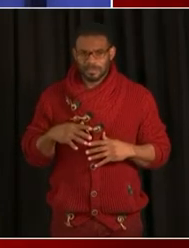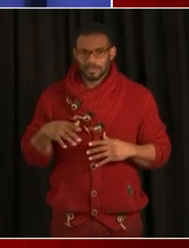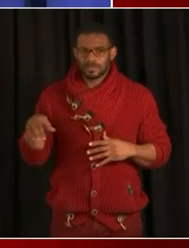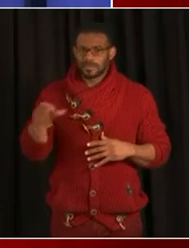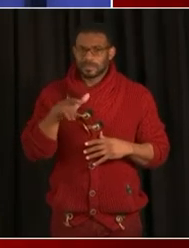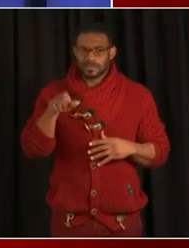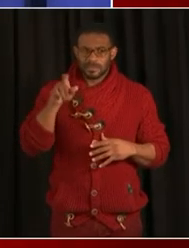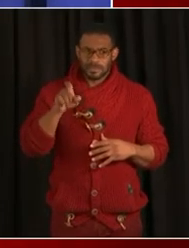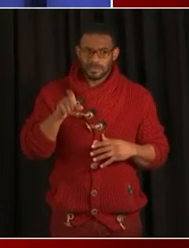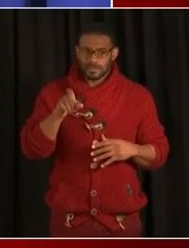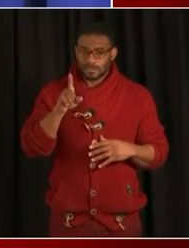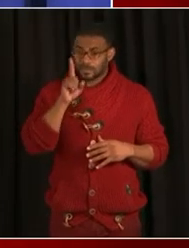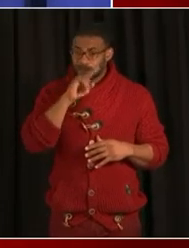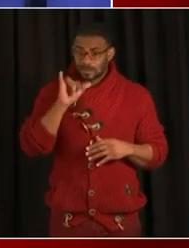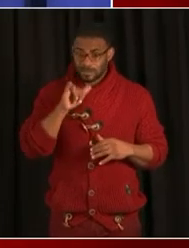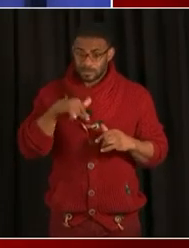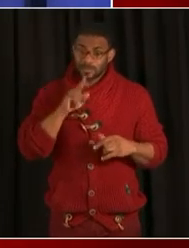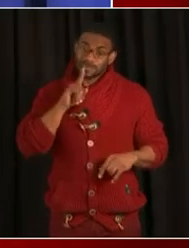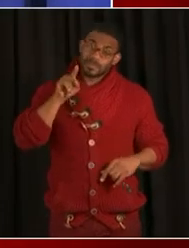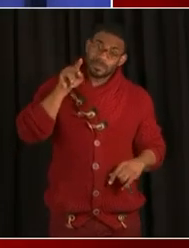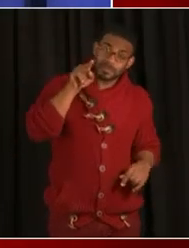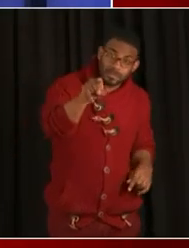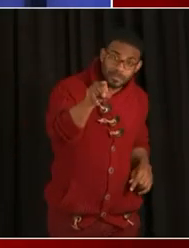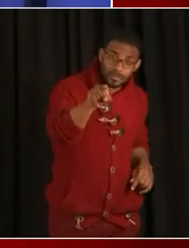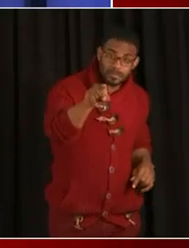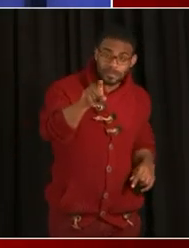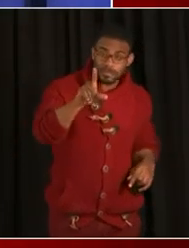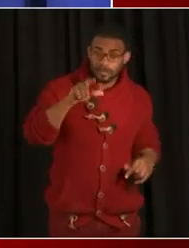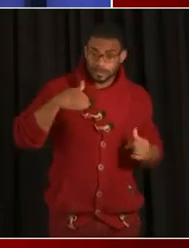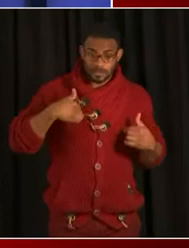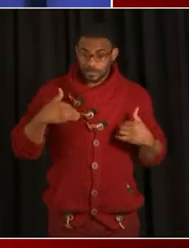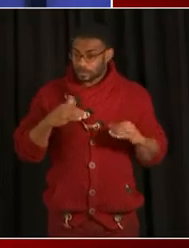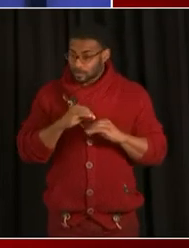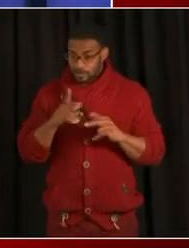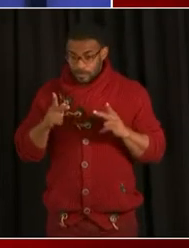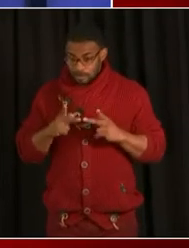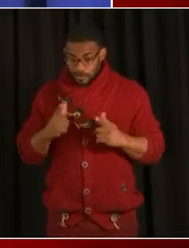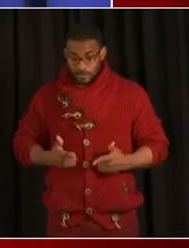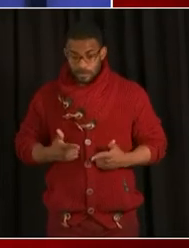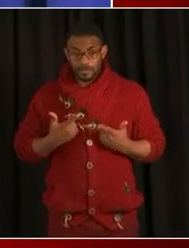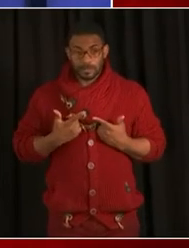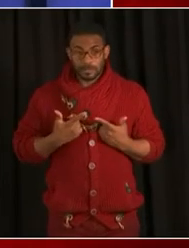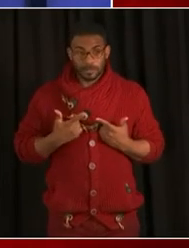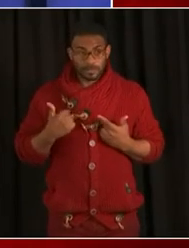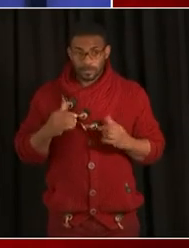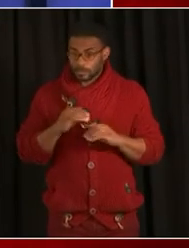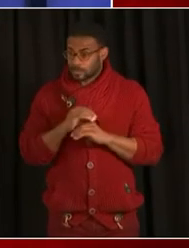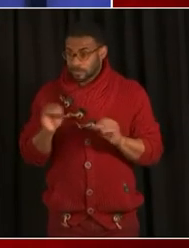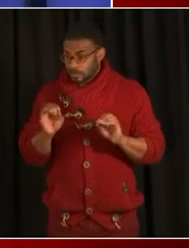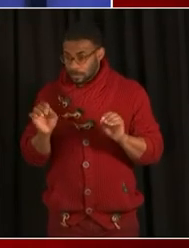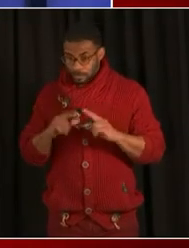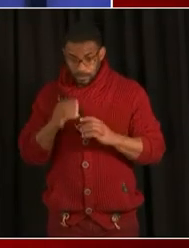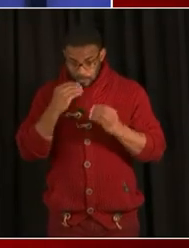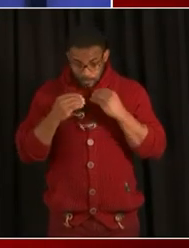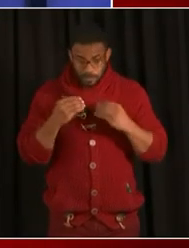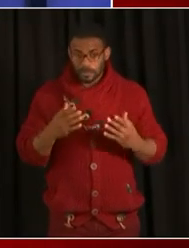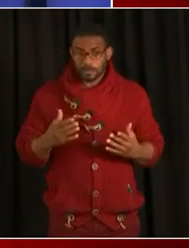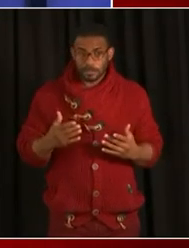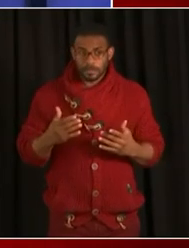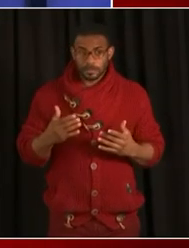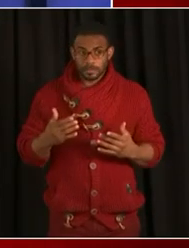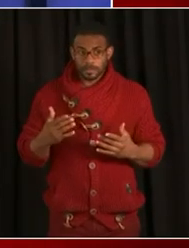You guys have got to pretend like this is you, and I have no place to live. I have nothing to